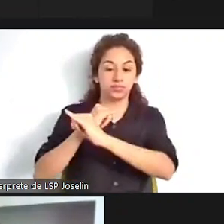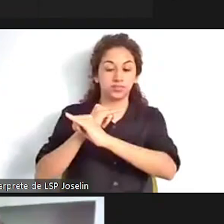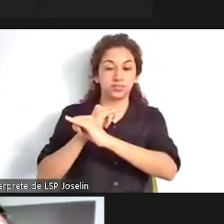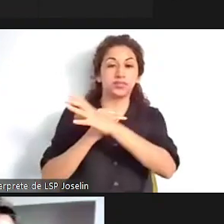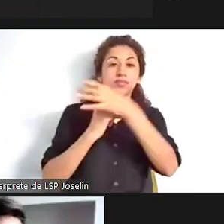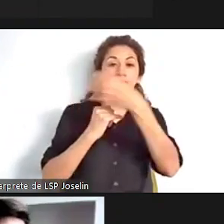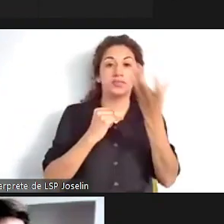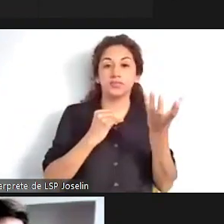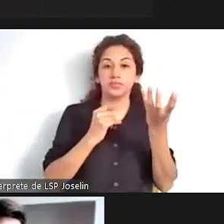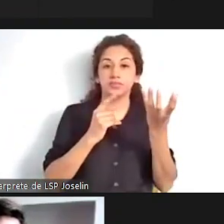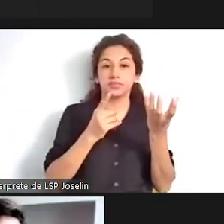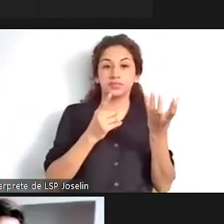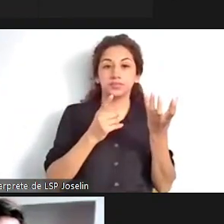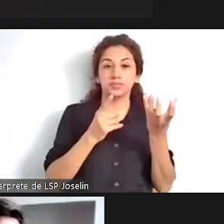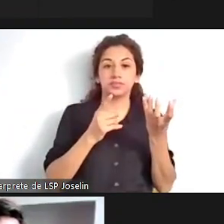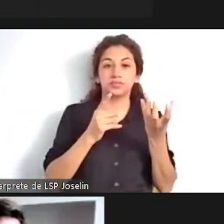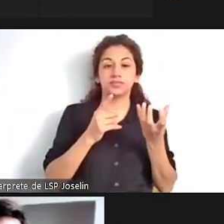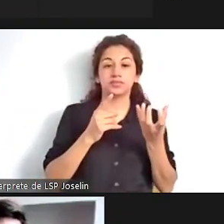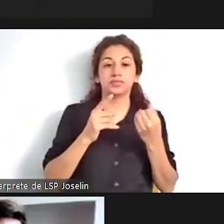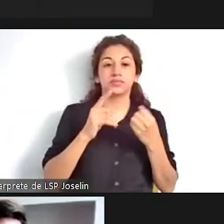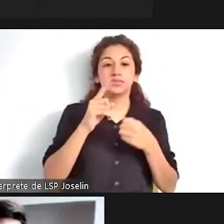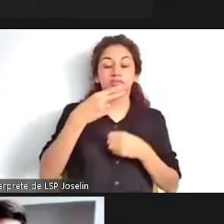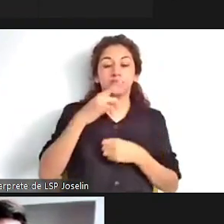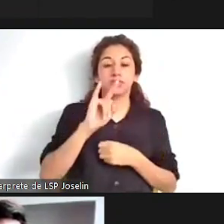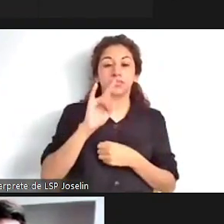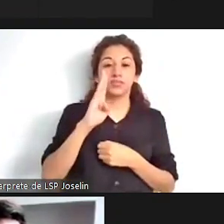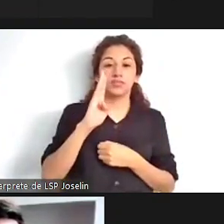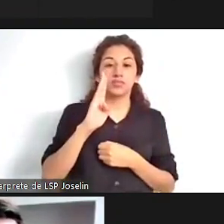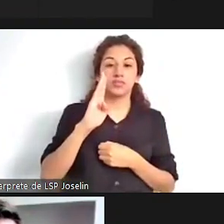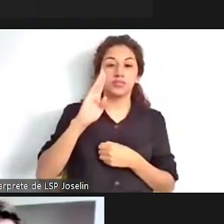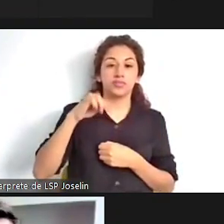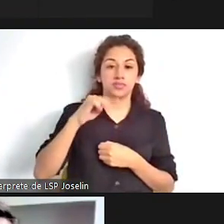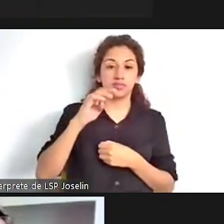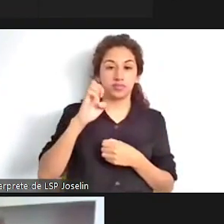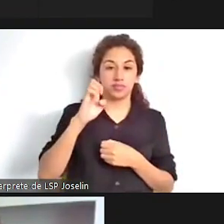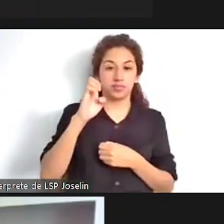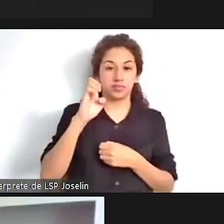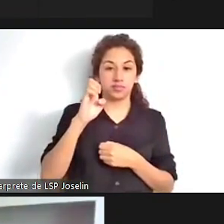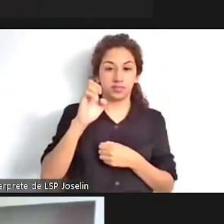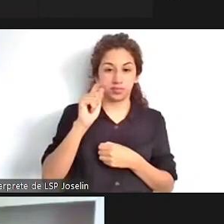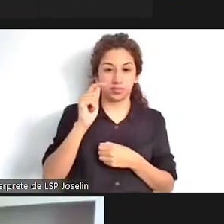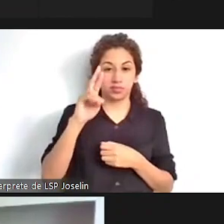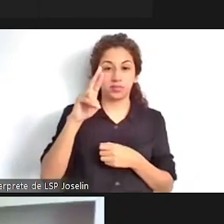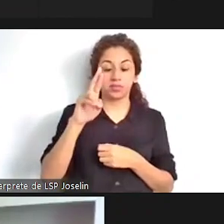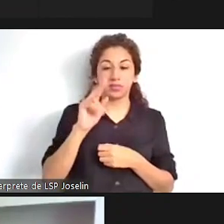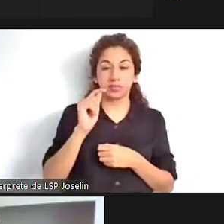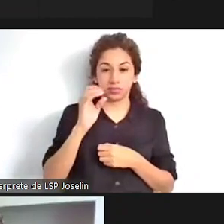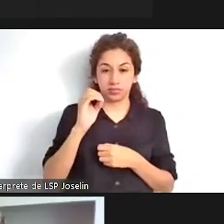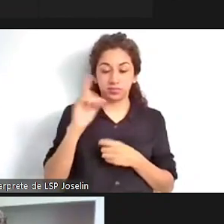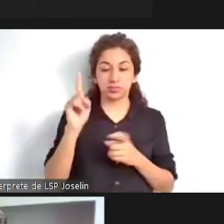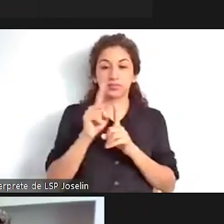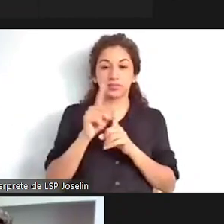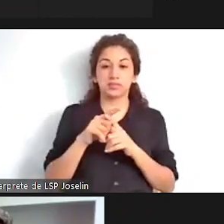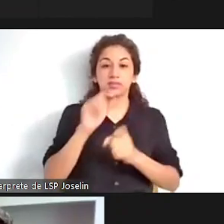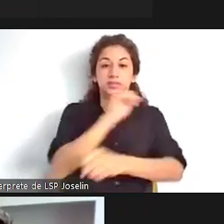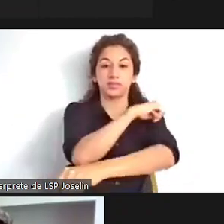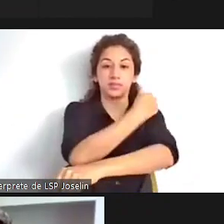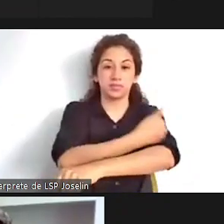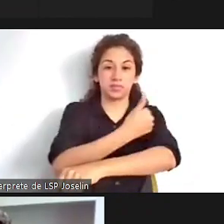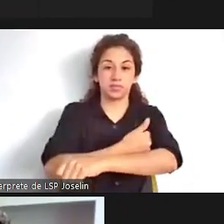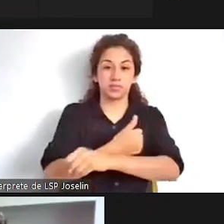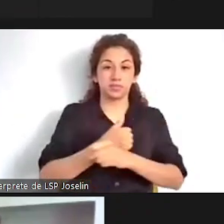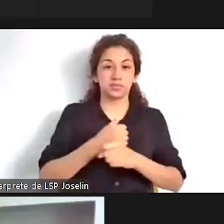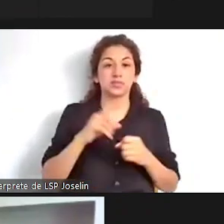organizations in the case of homberto with the academia and civil society international academic